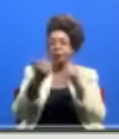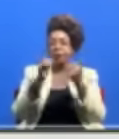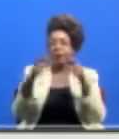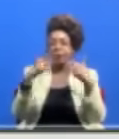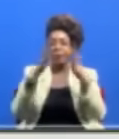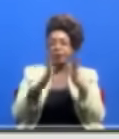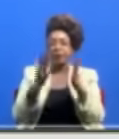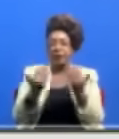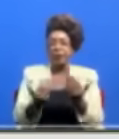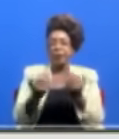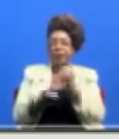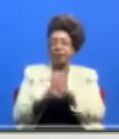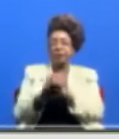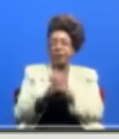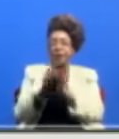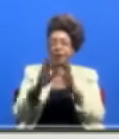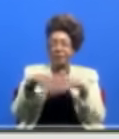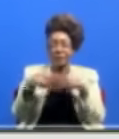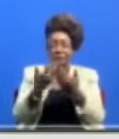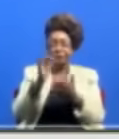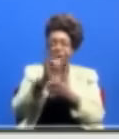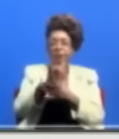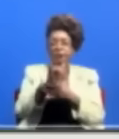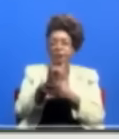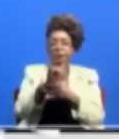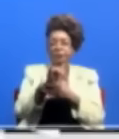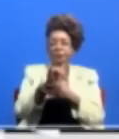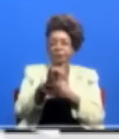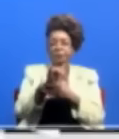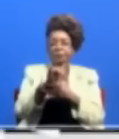now tells us about the relatively unknown coach.